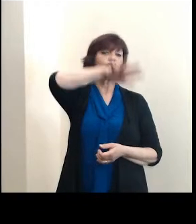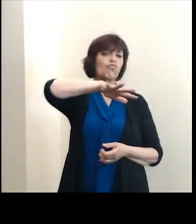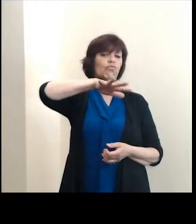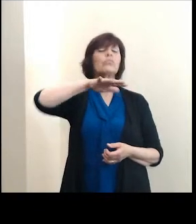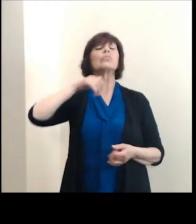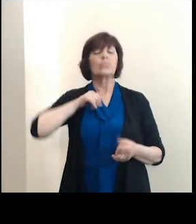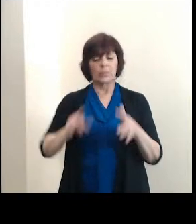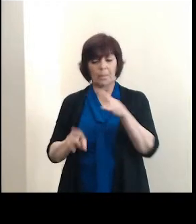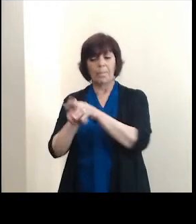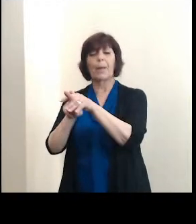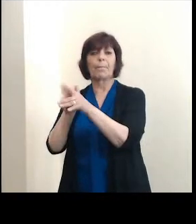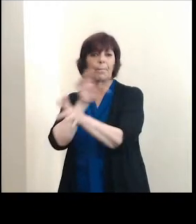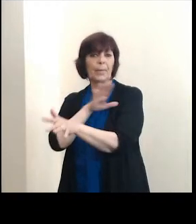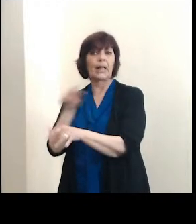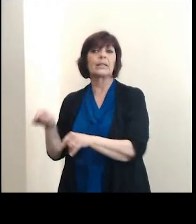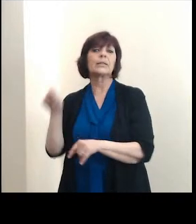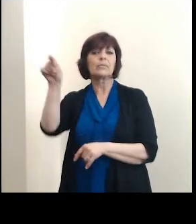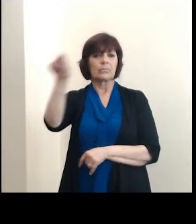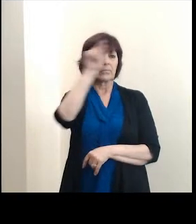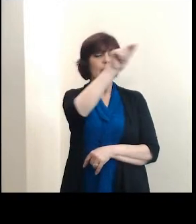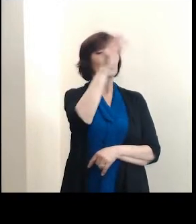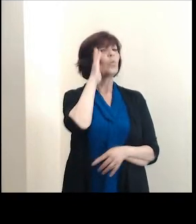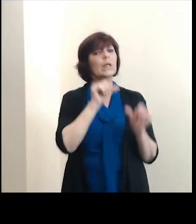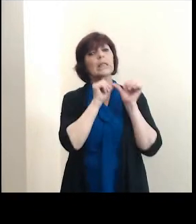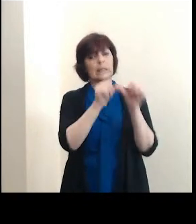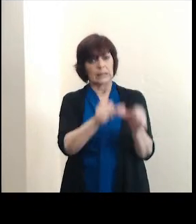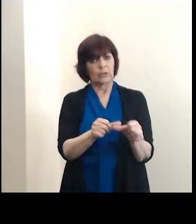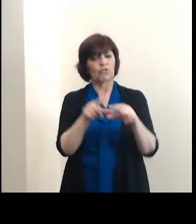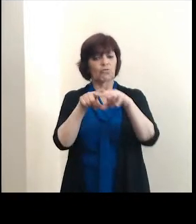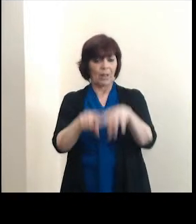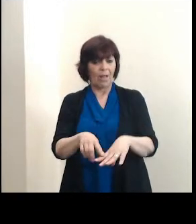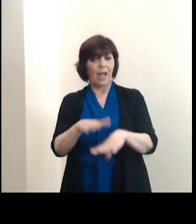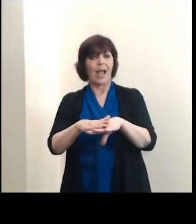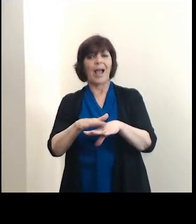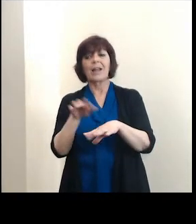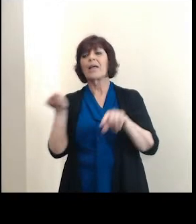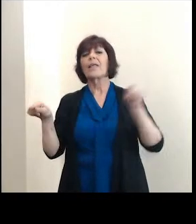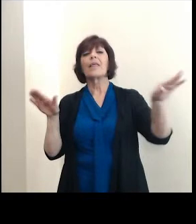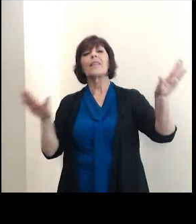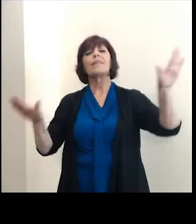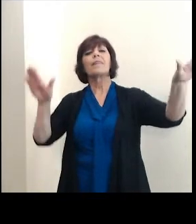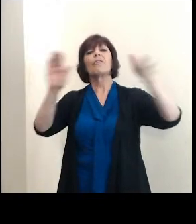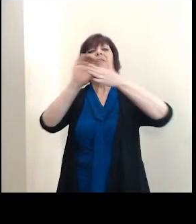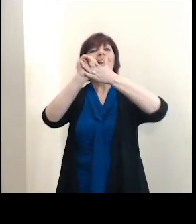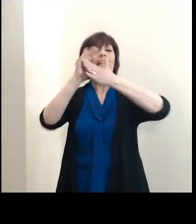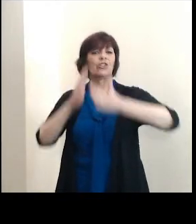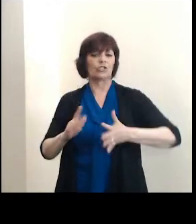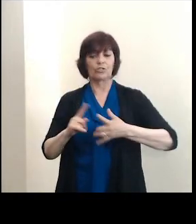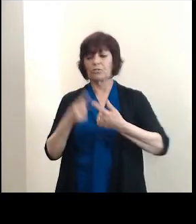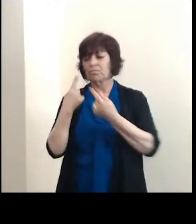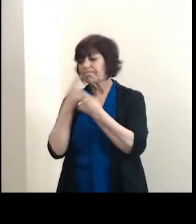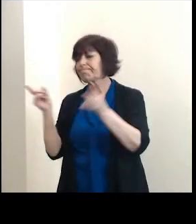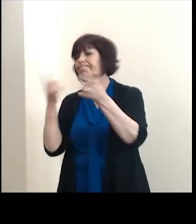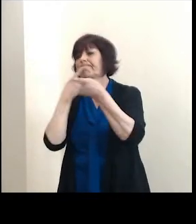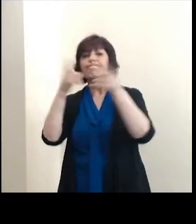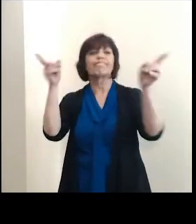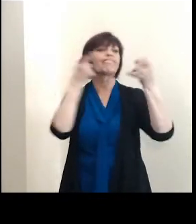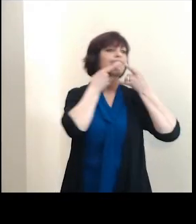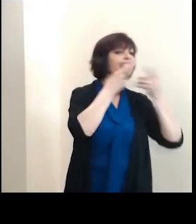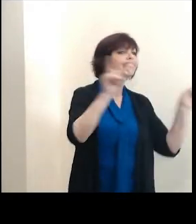done pop-ups in the past, and we're going to continue. We're relying on leaders in those communities to spread the message. I've talked to